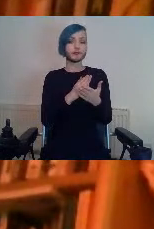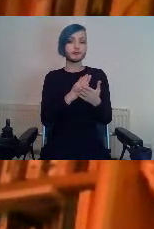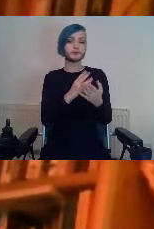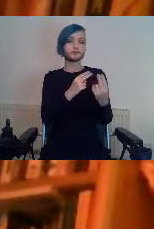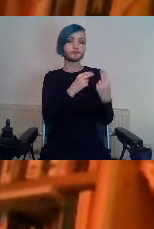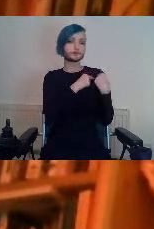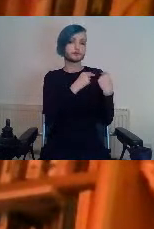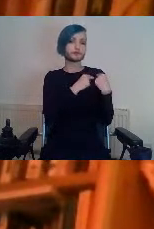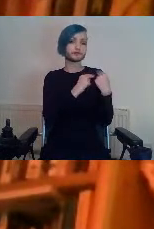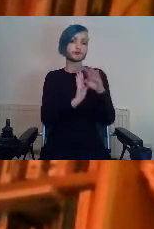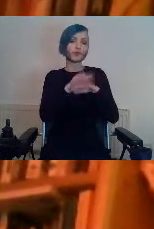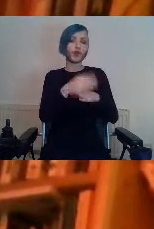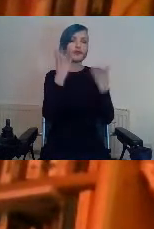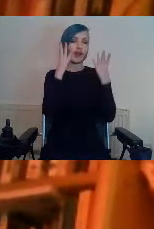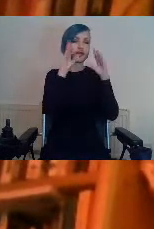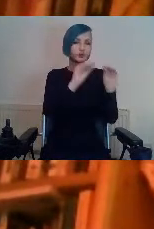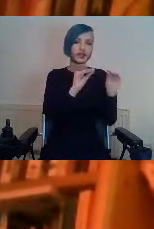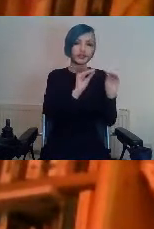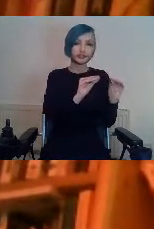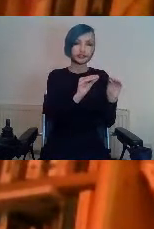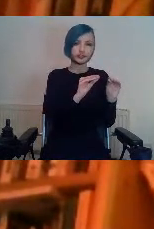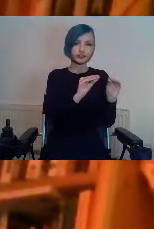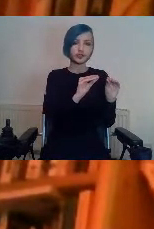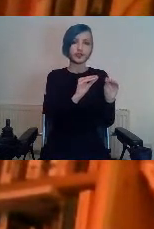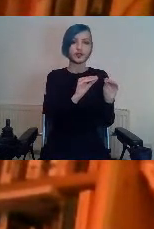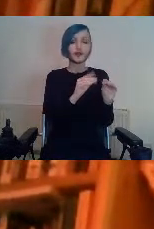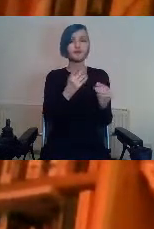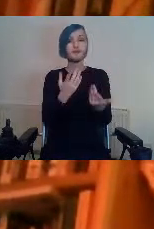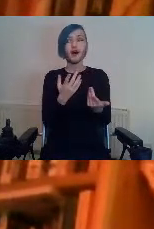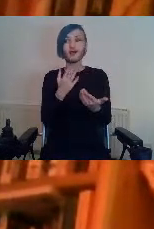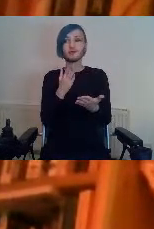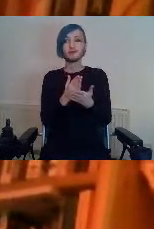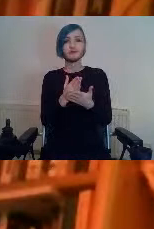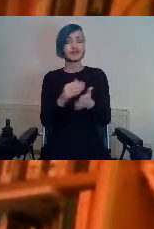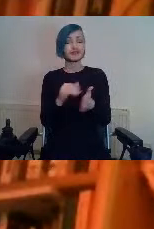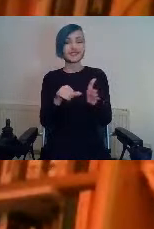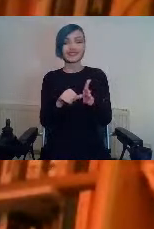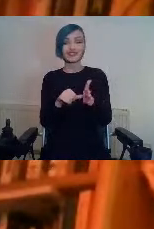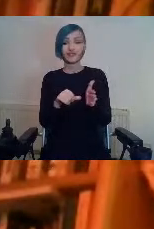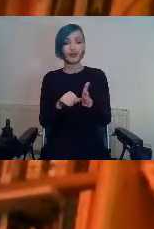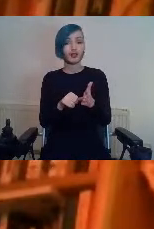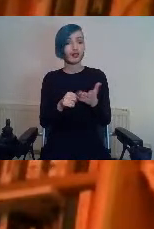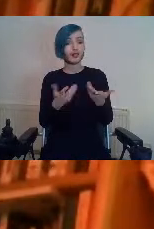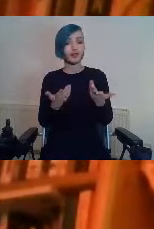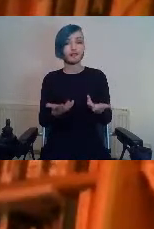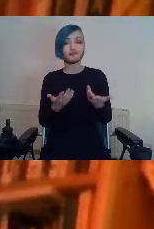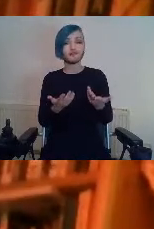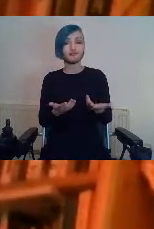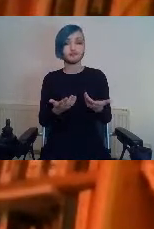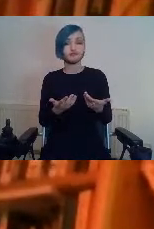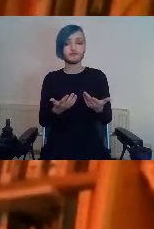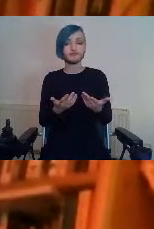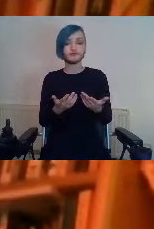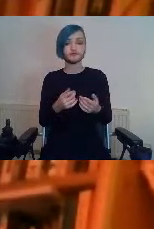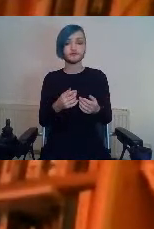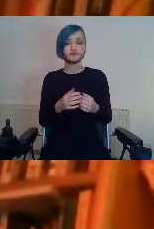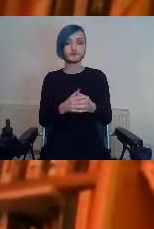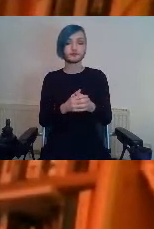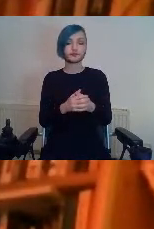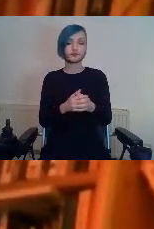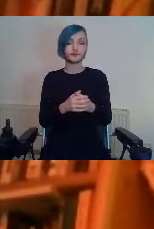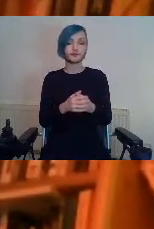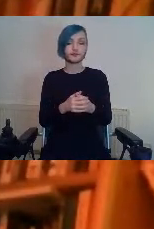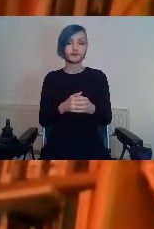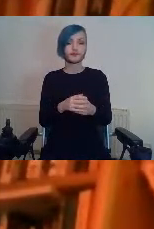education, but I would say that it's very difficult to act now just in the middle of the